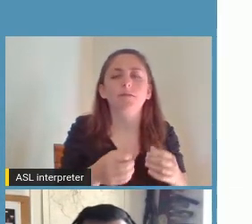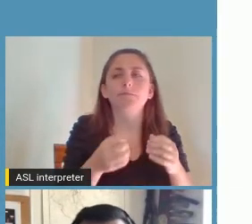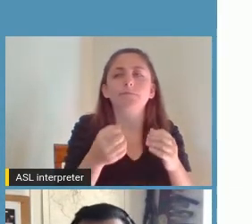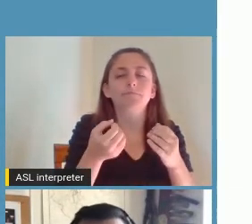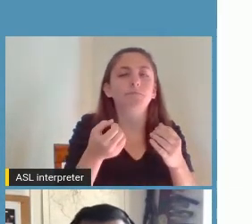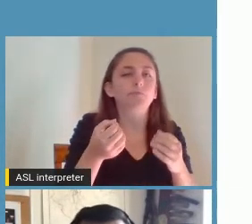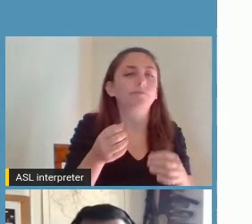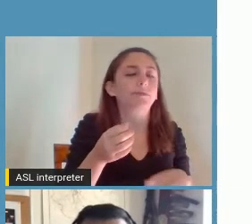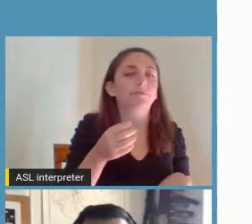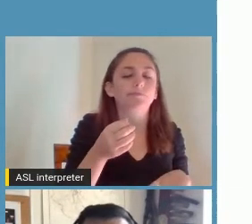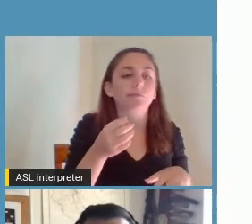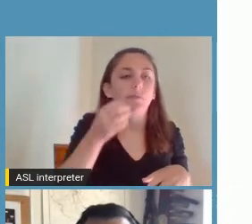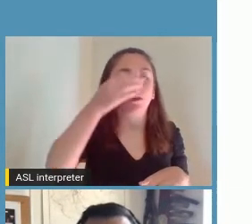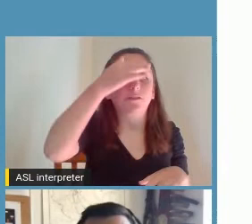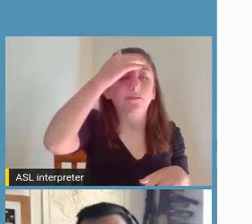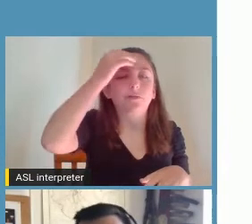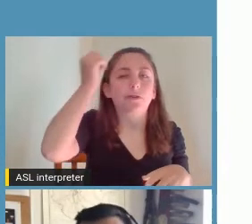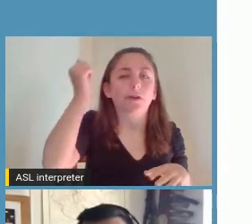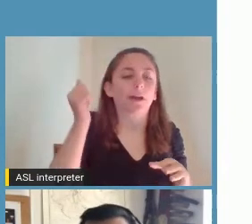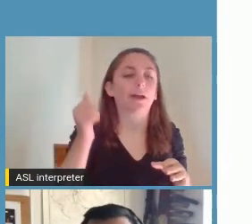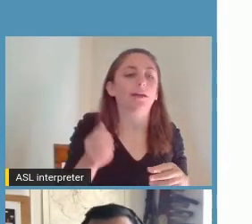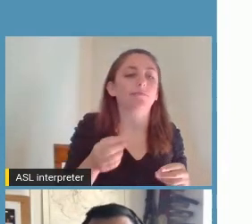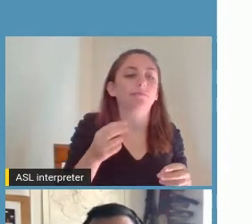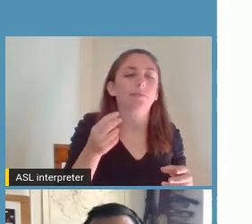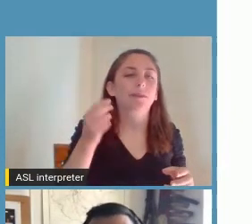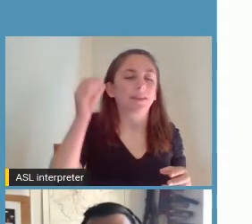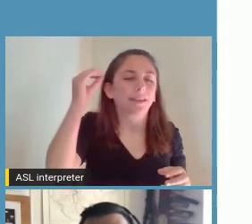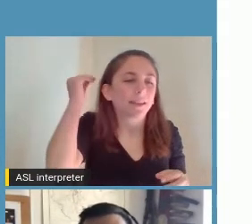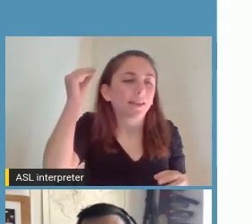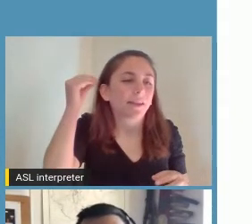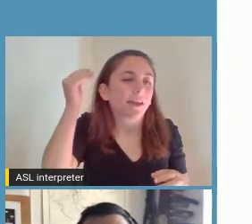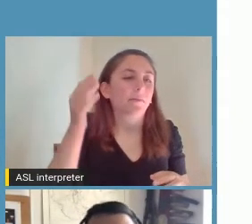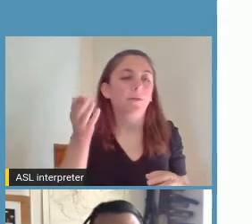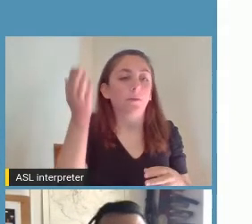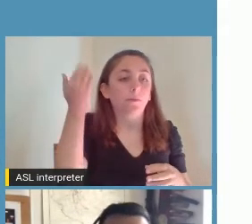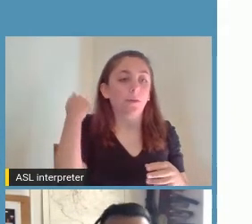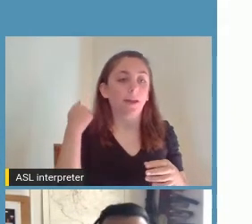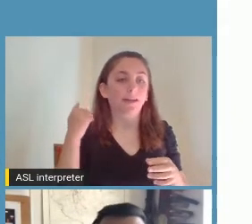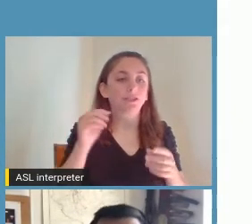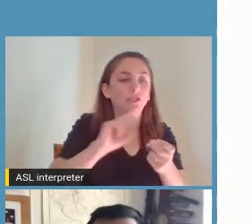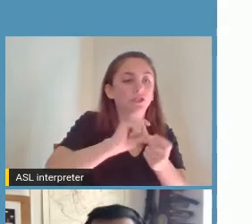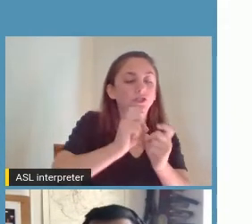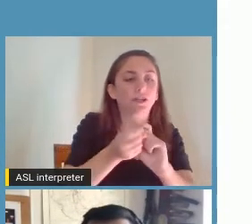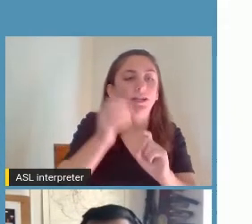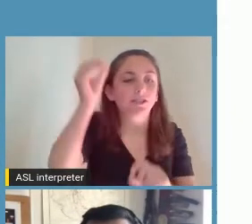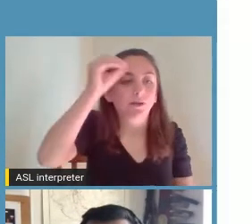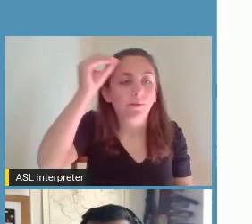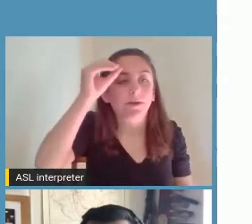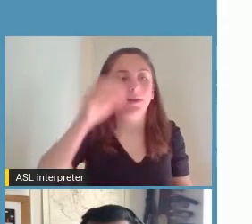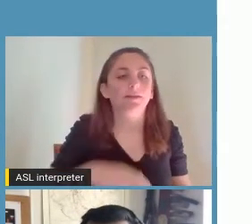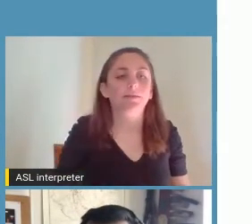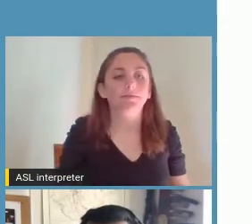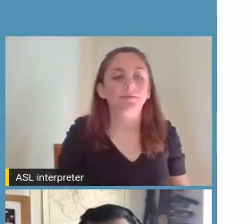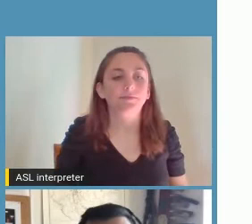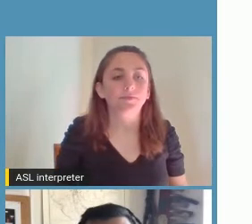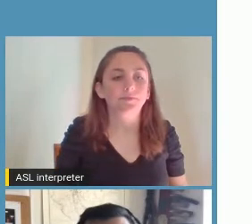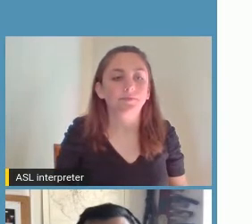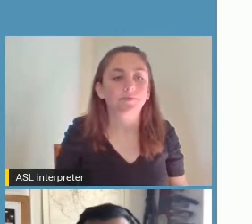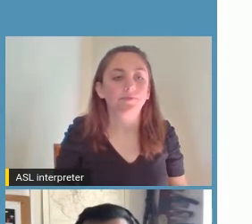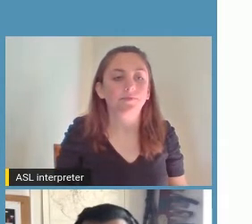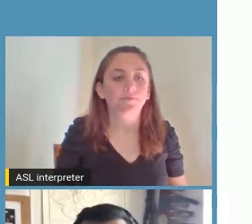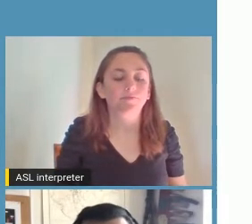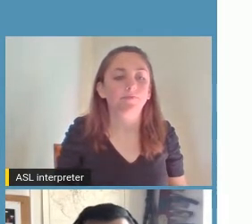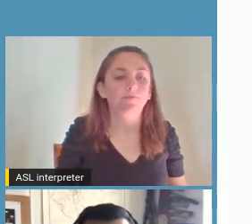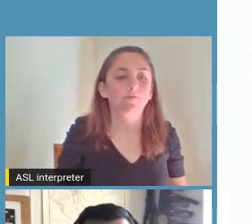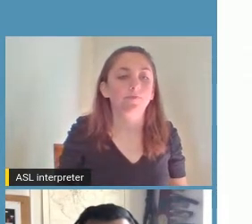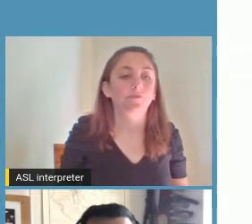notions of who they're listening to, so that they would be able to relate to the hopes and the fears and the ambitions of the